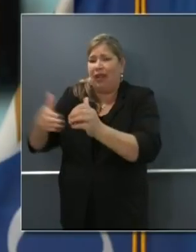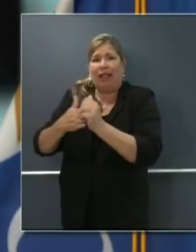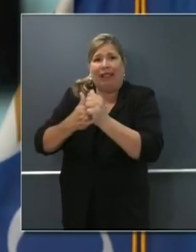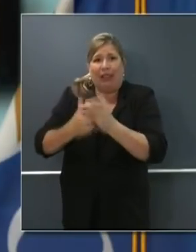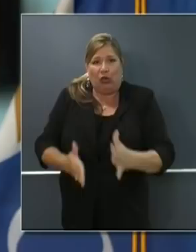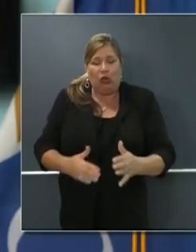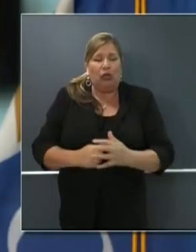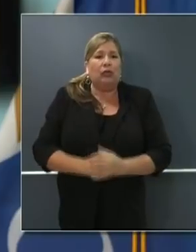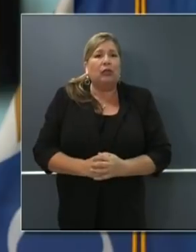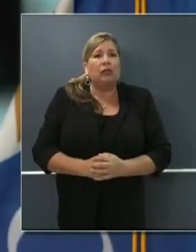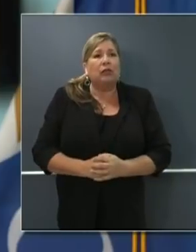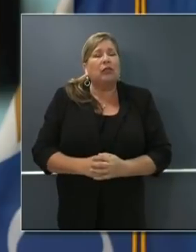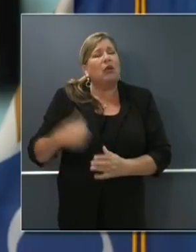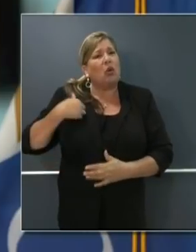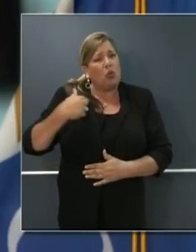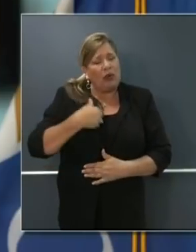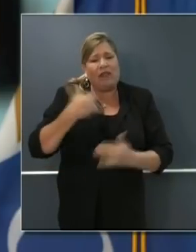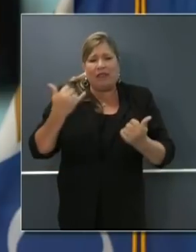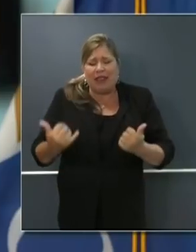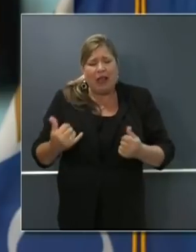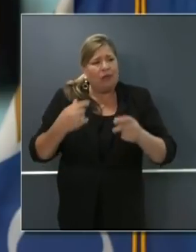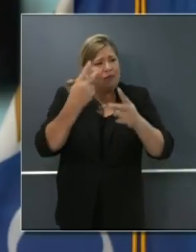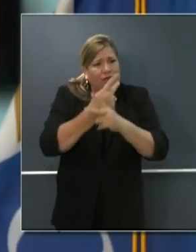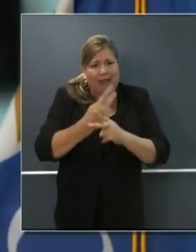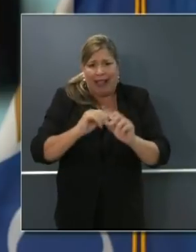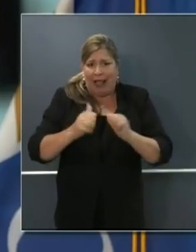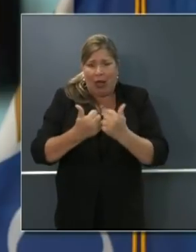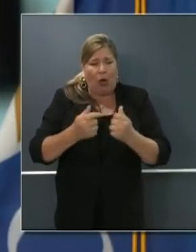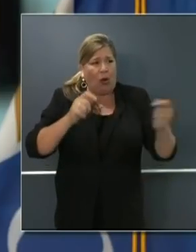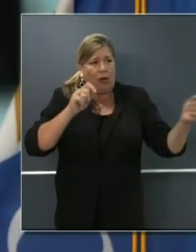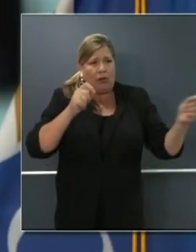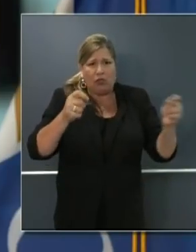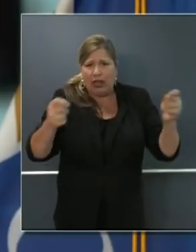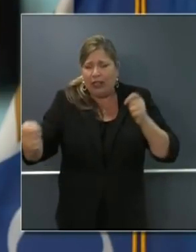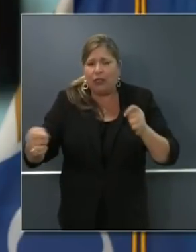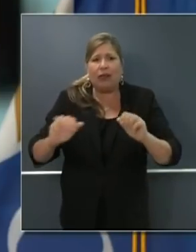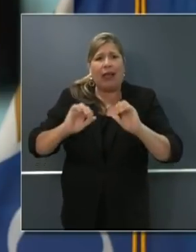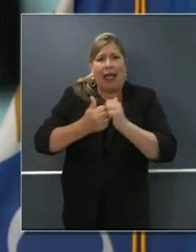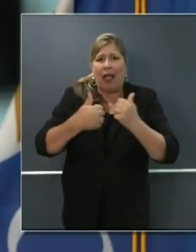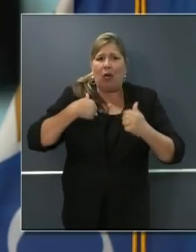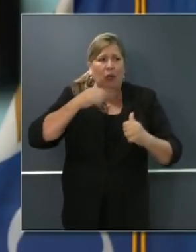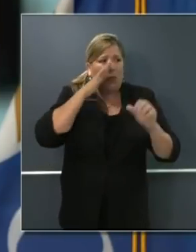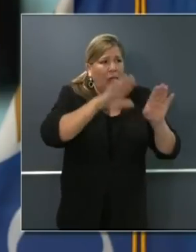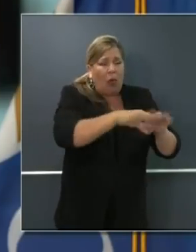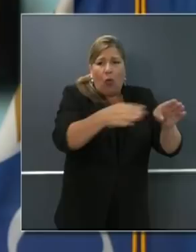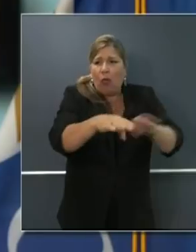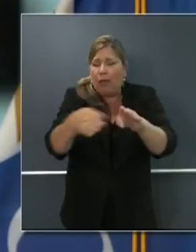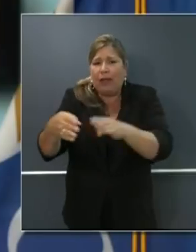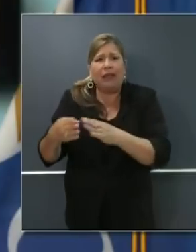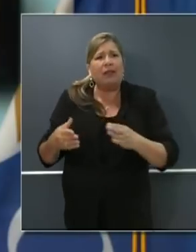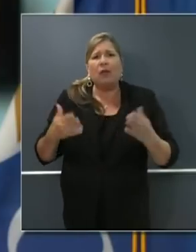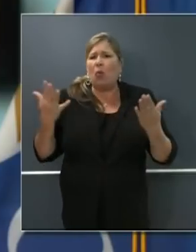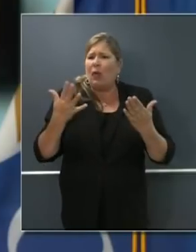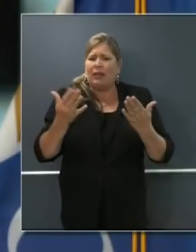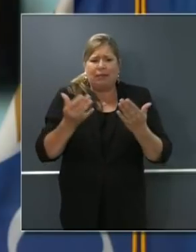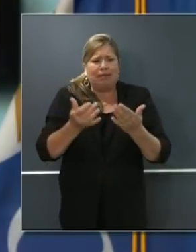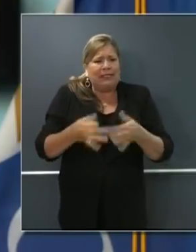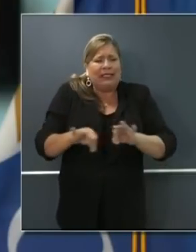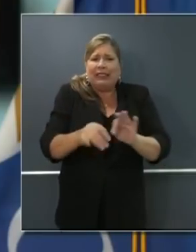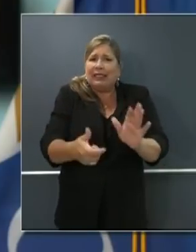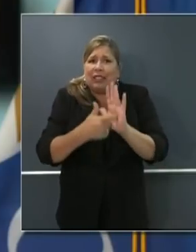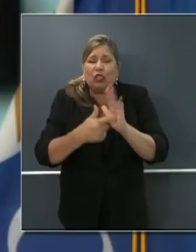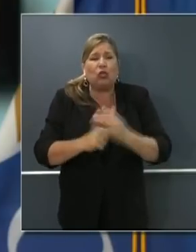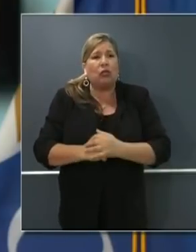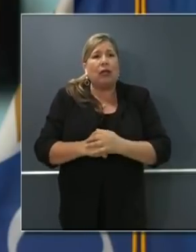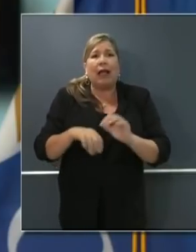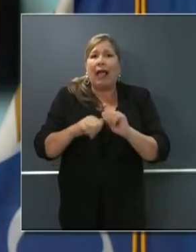these modifications over the next few weeks as it relates to expanding the definition of essential, beginning to expand the opportunities for